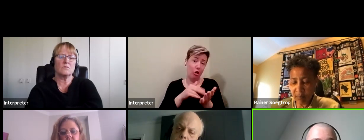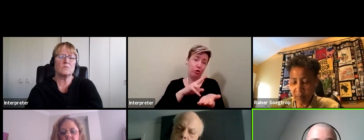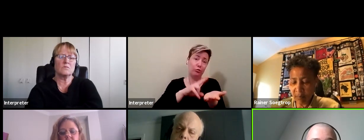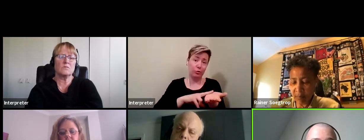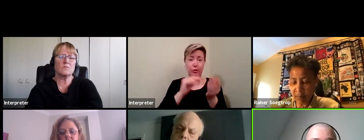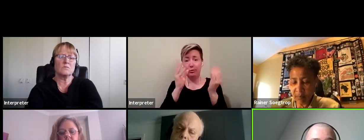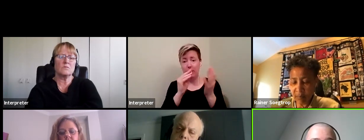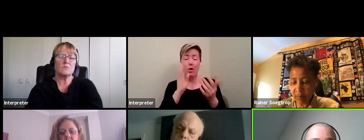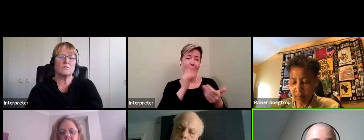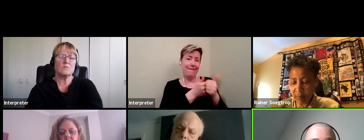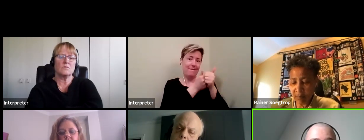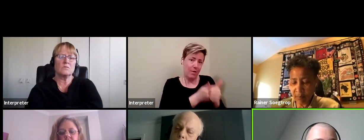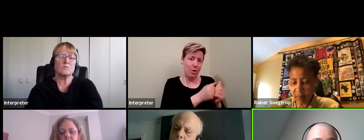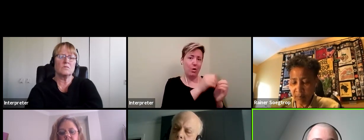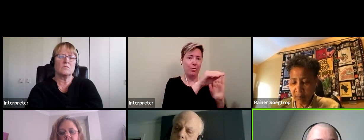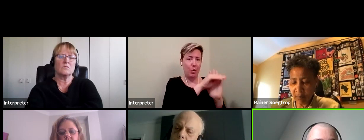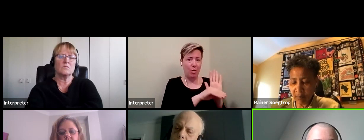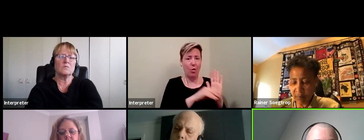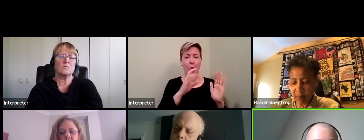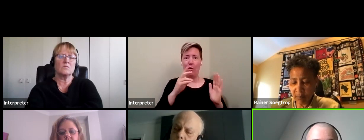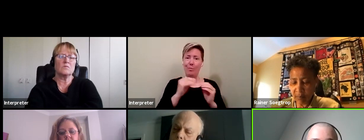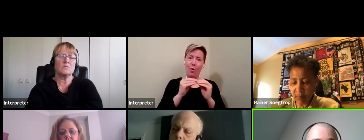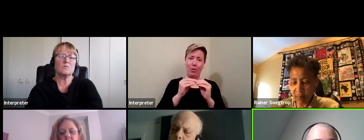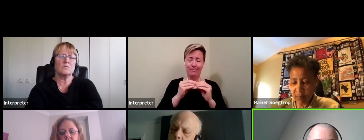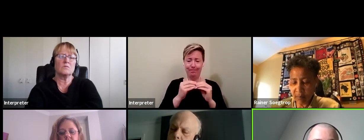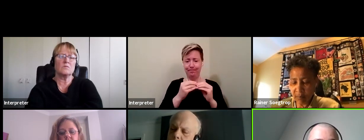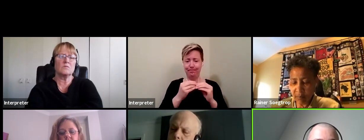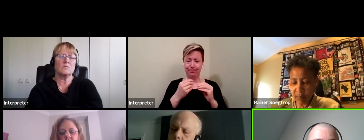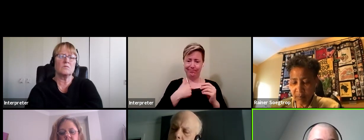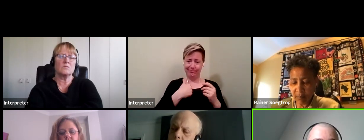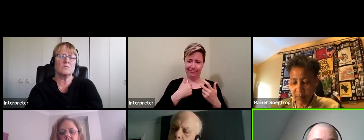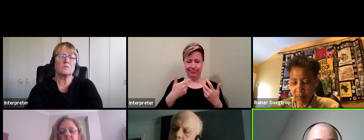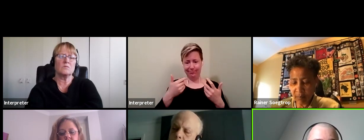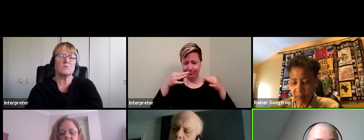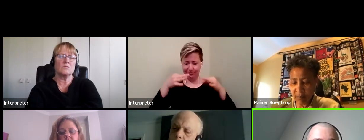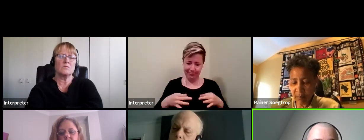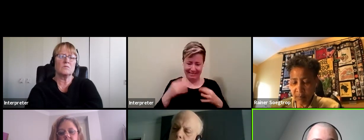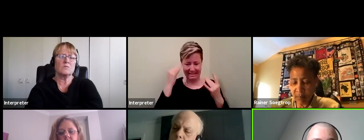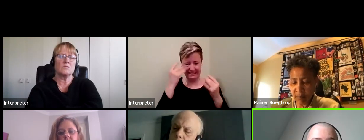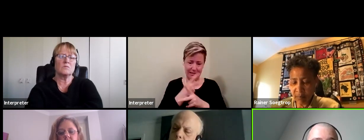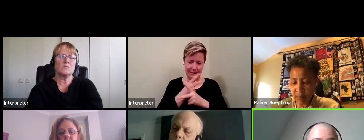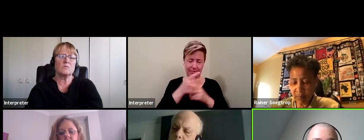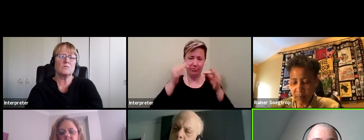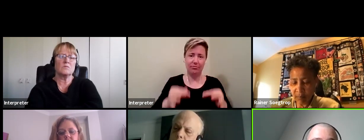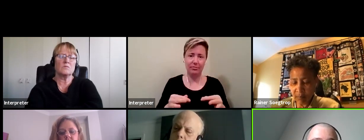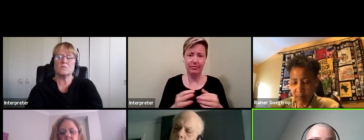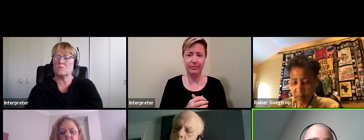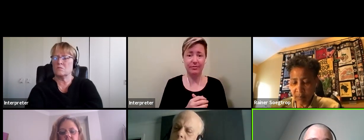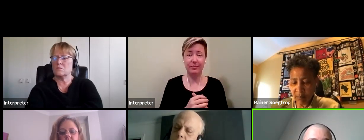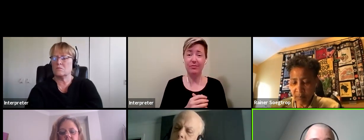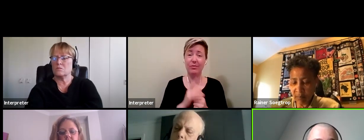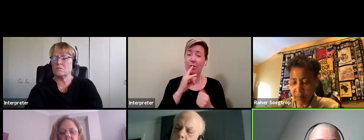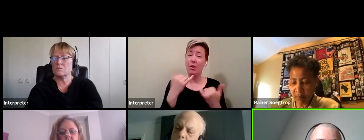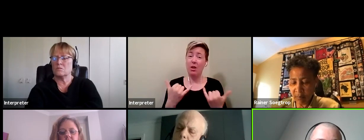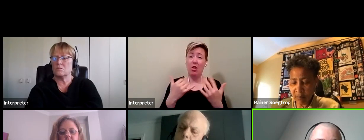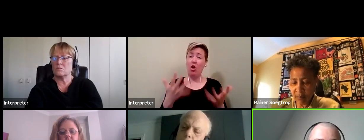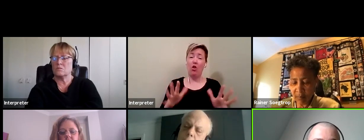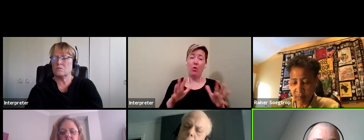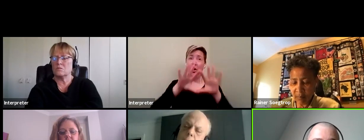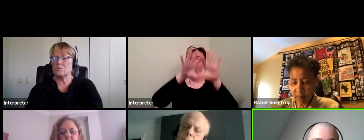happening. We know it's happening in other countries. We know it's happening all over the world as we speak. There are protocols on last